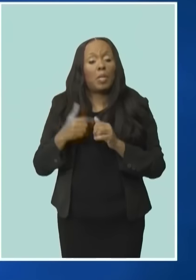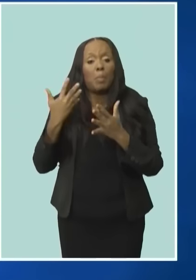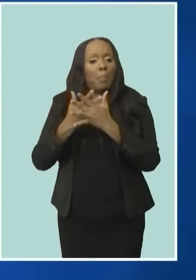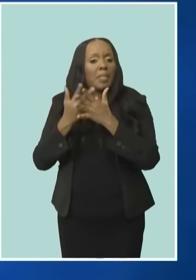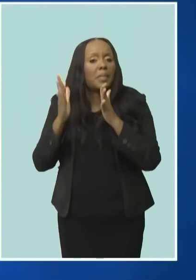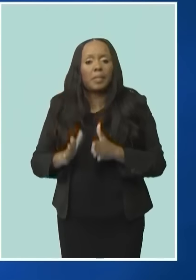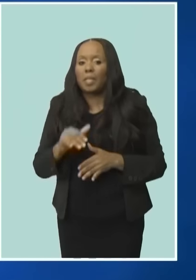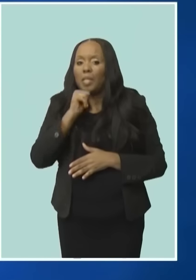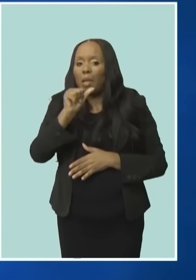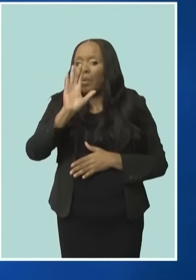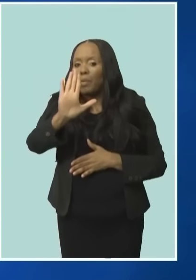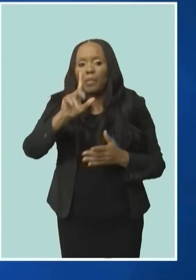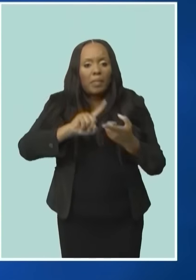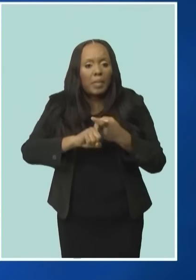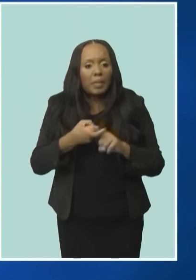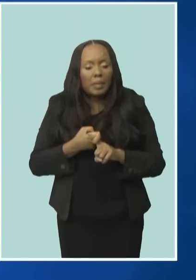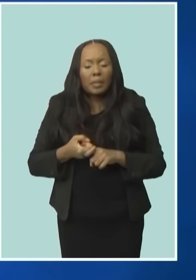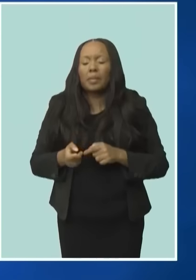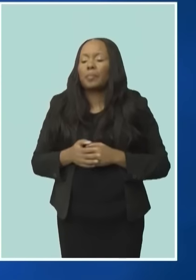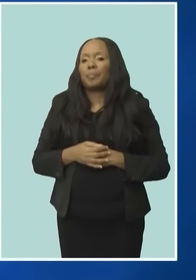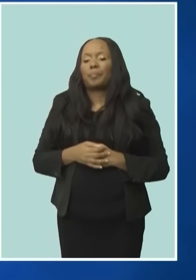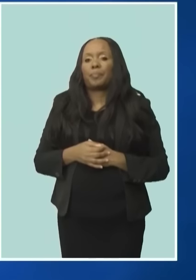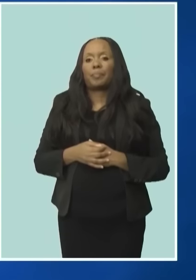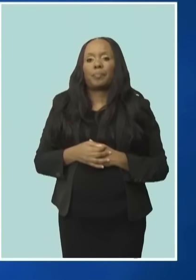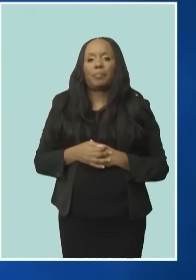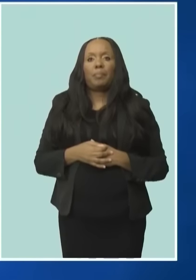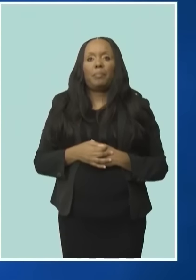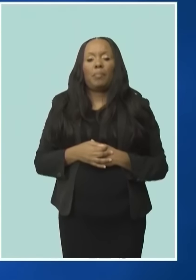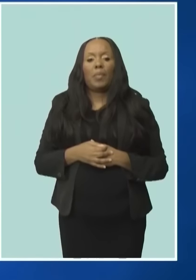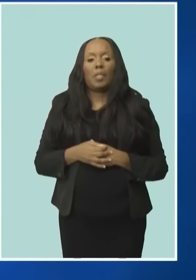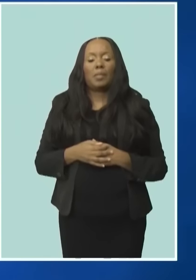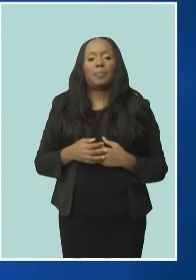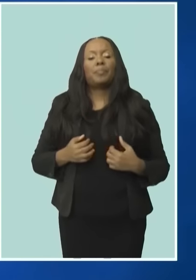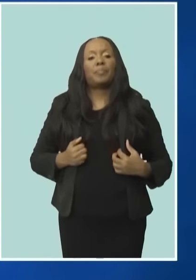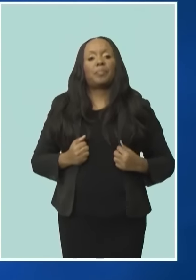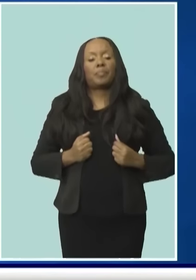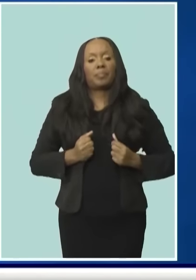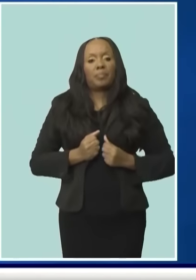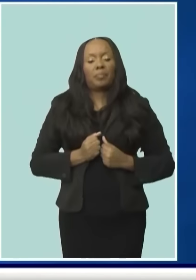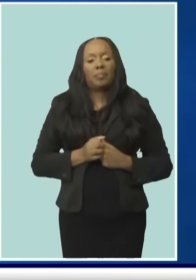have taken a repositioning in terms of our approach to the prison.